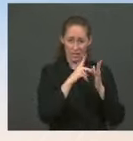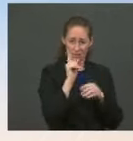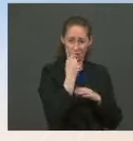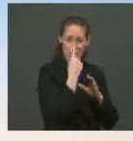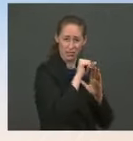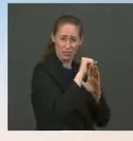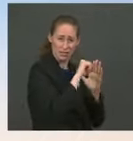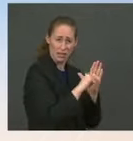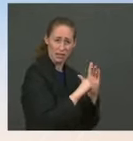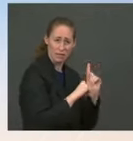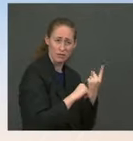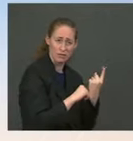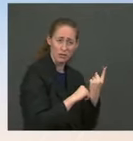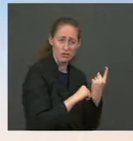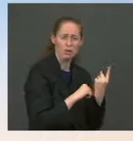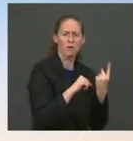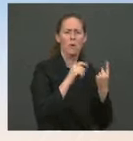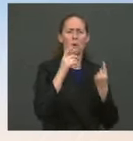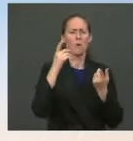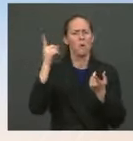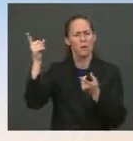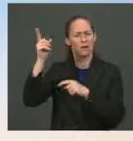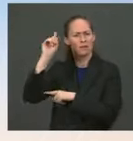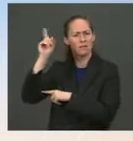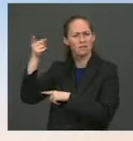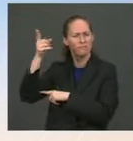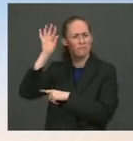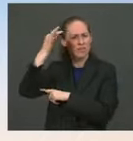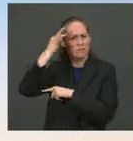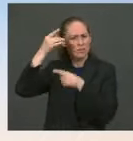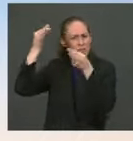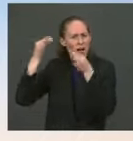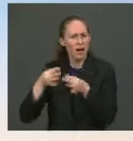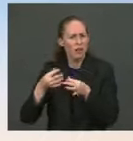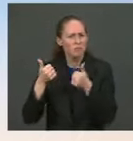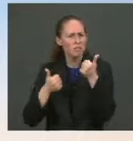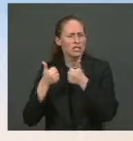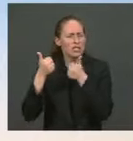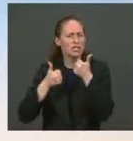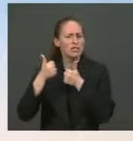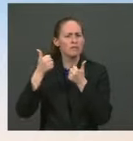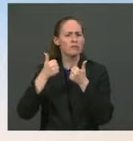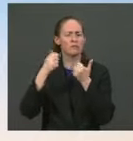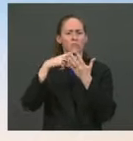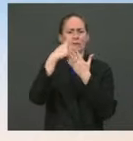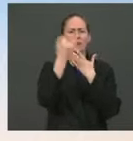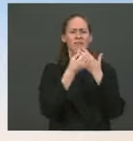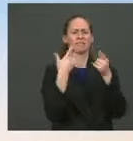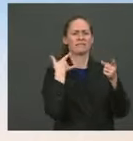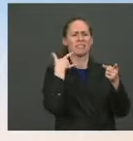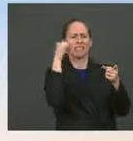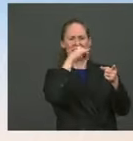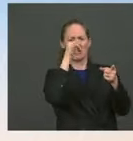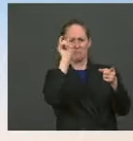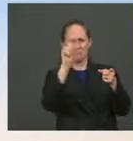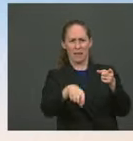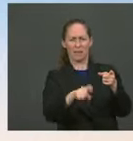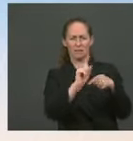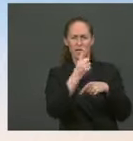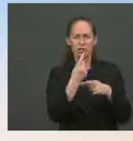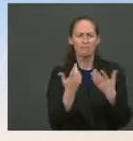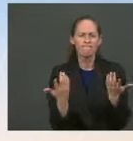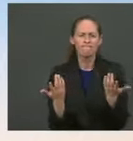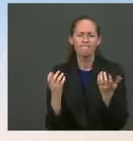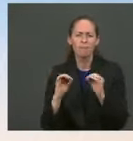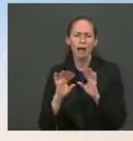federal government determine what projects that they will be assigned to? So I don't have the specifics for you right